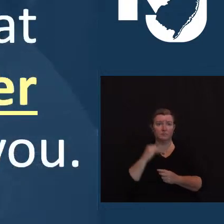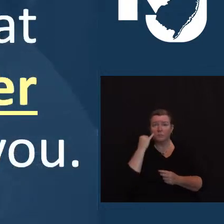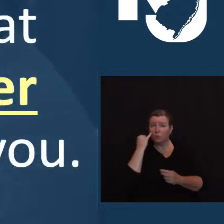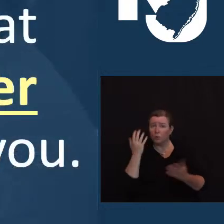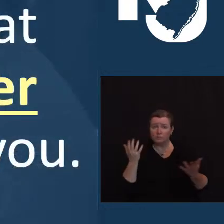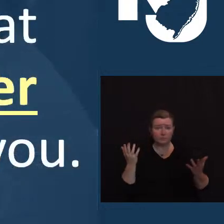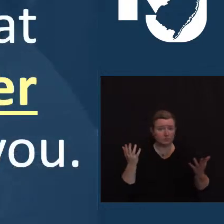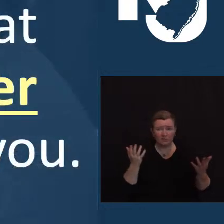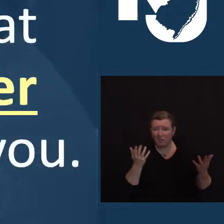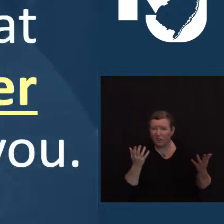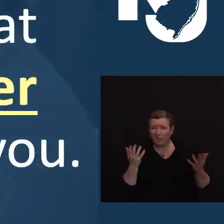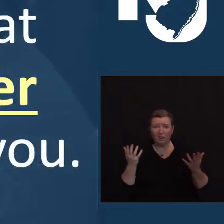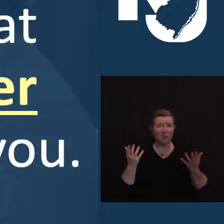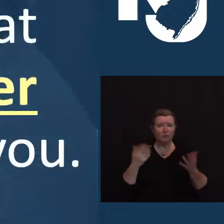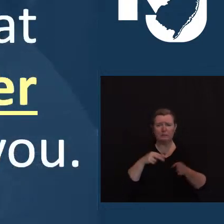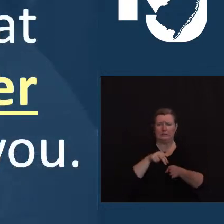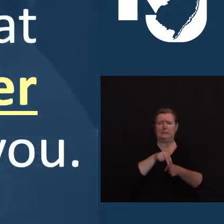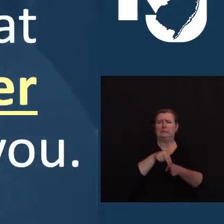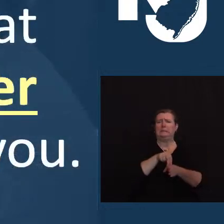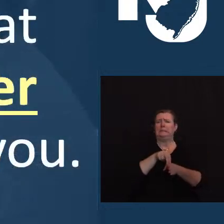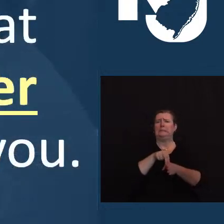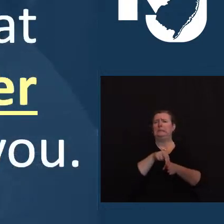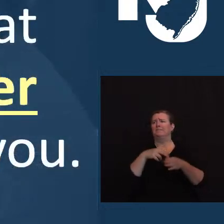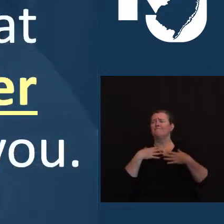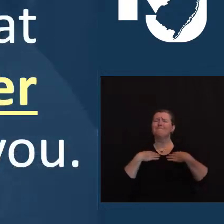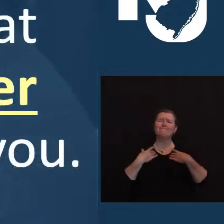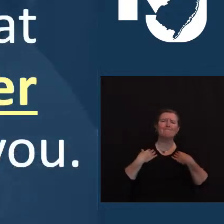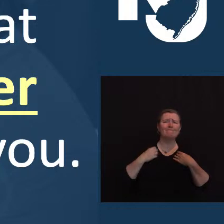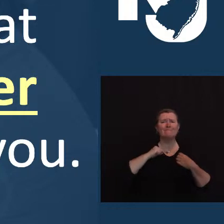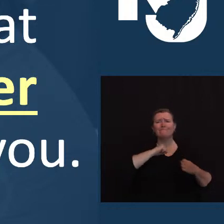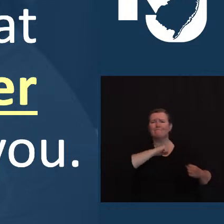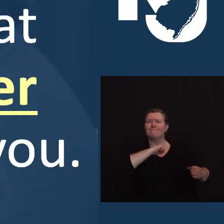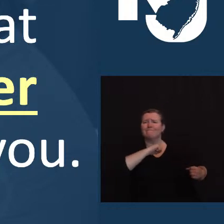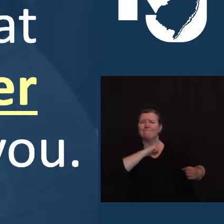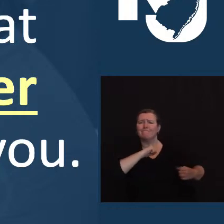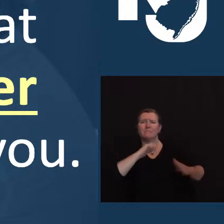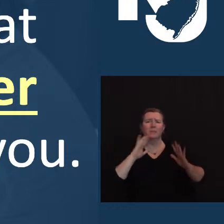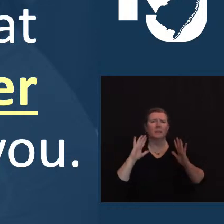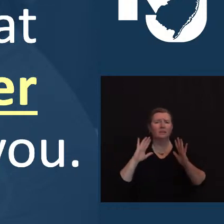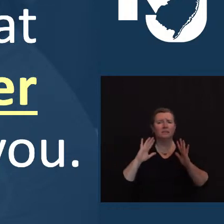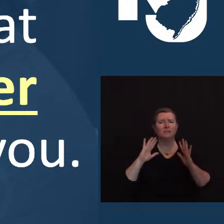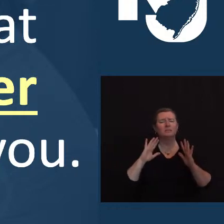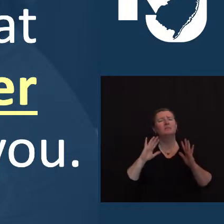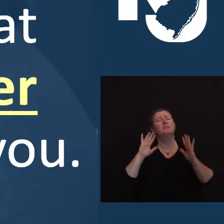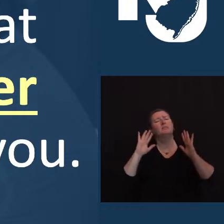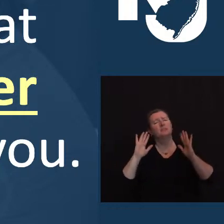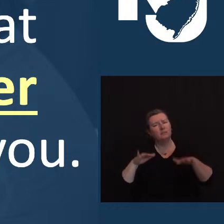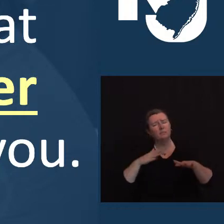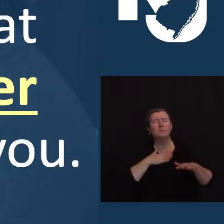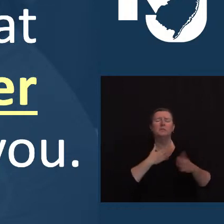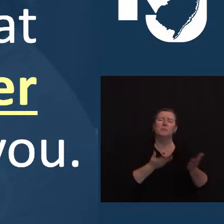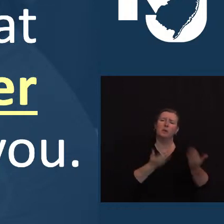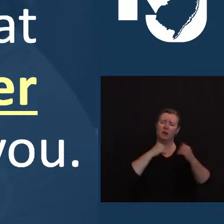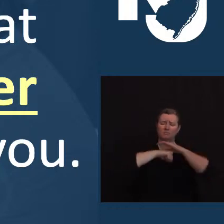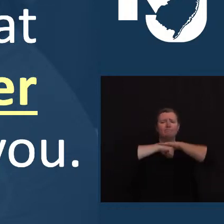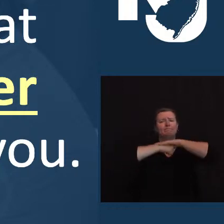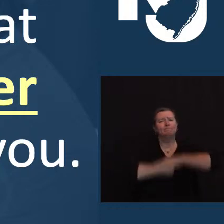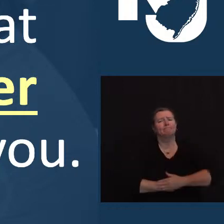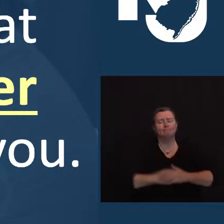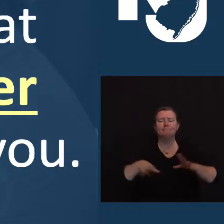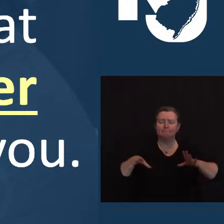you are still on the fence about getting vaccinated, I implore you to get off the fence and get to a vaccination